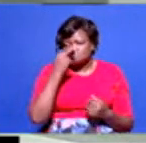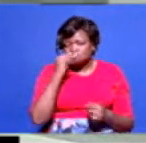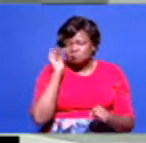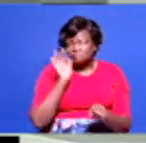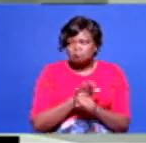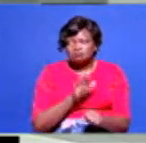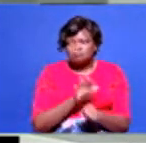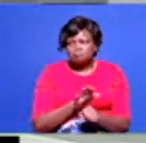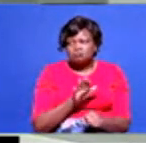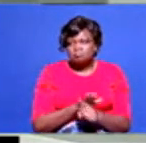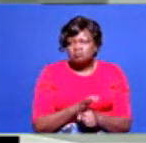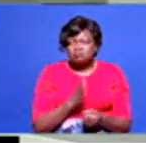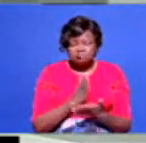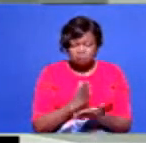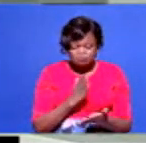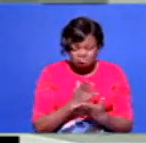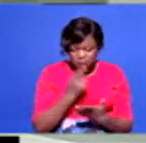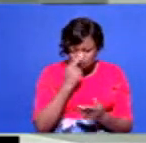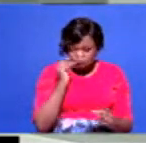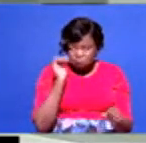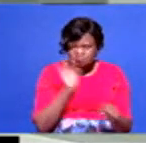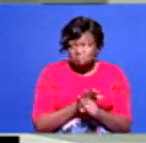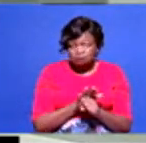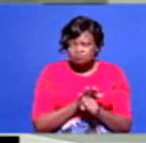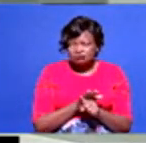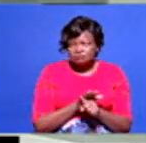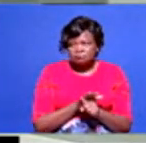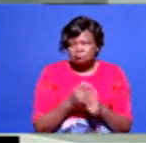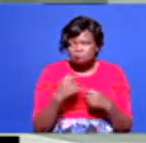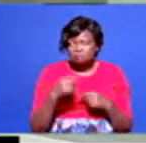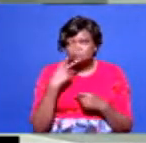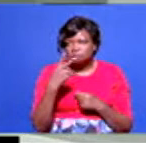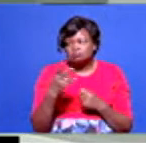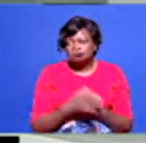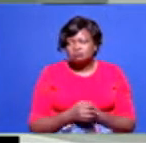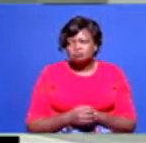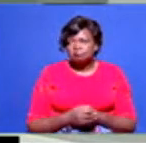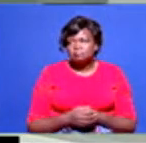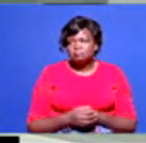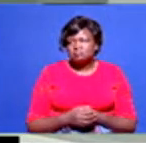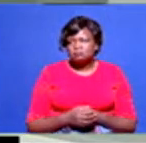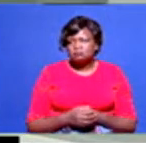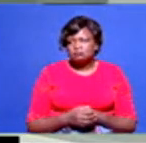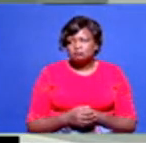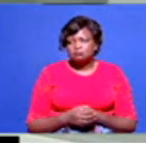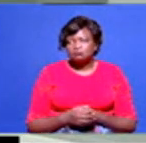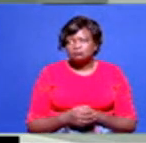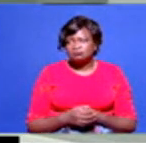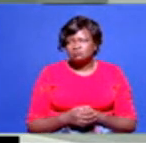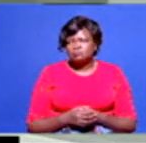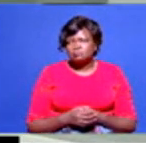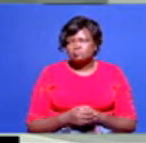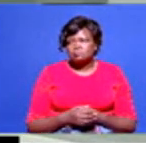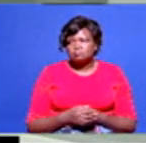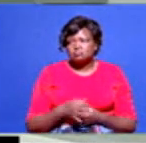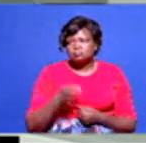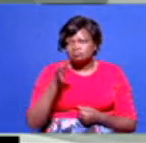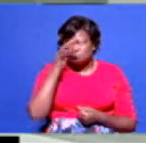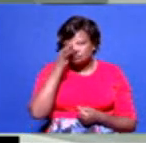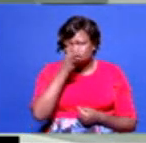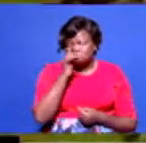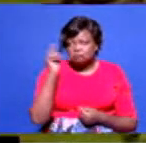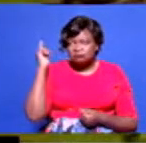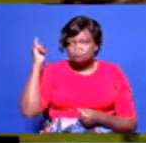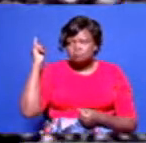totally humorous. All right, let's look at the profile of the late Mwai Kibaki.